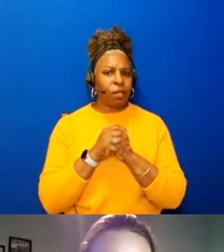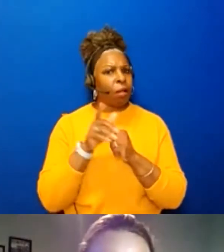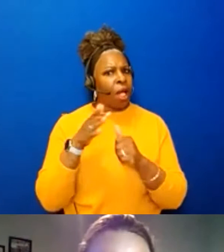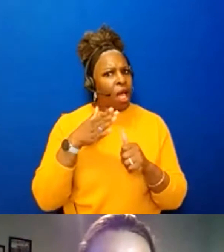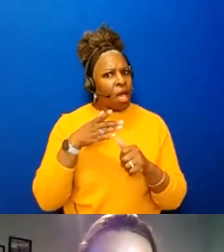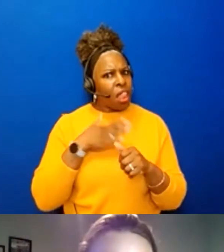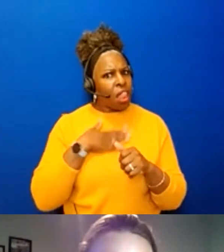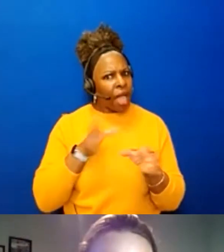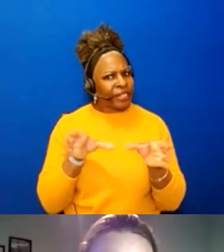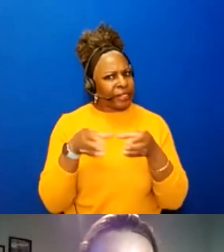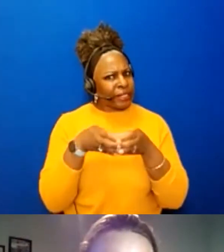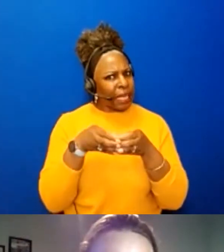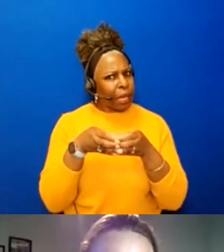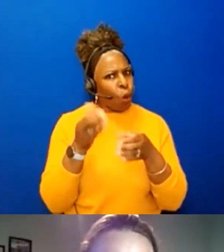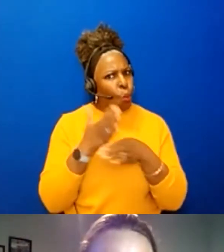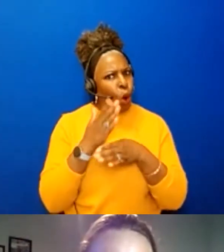on your own?